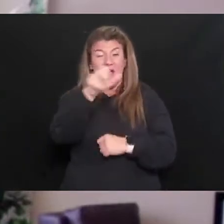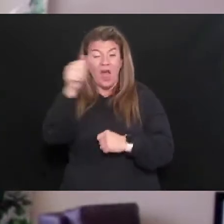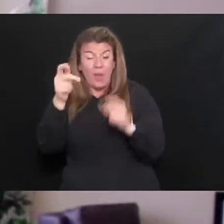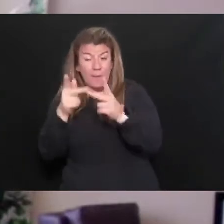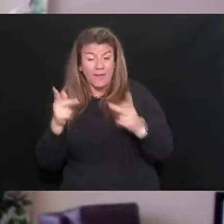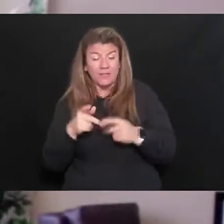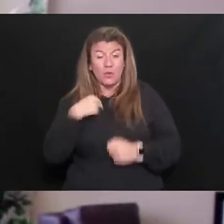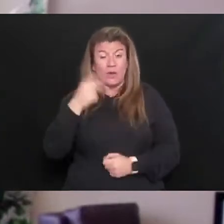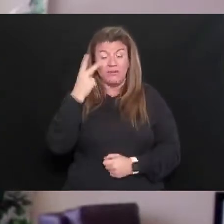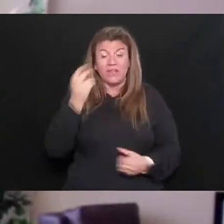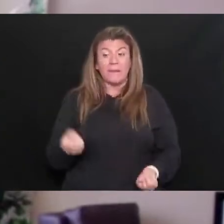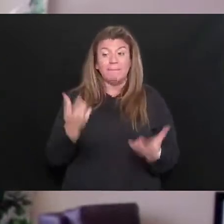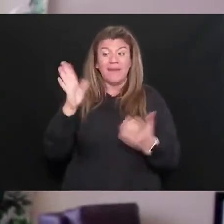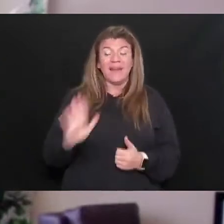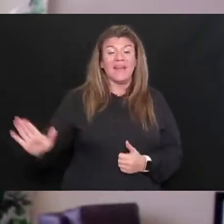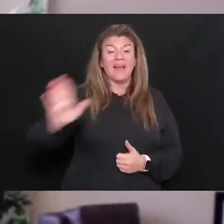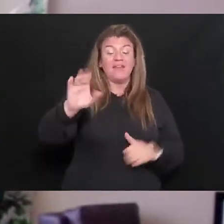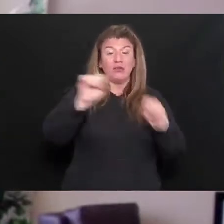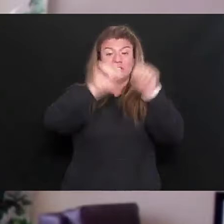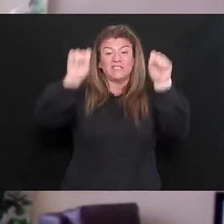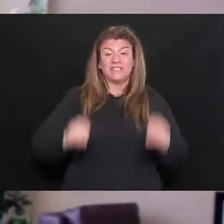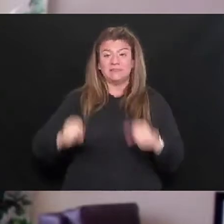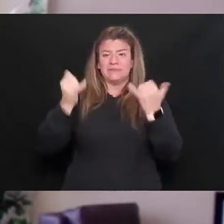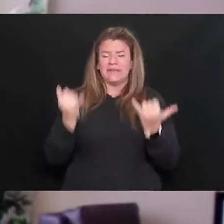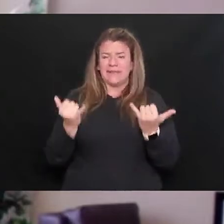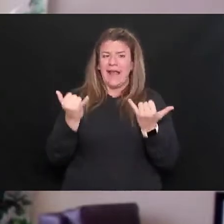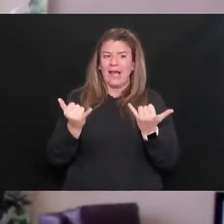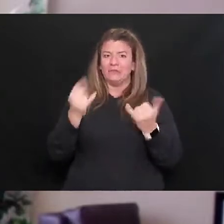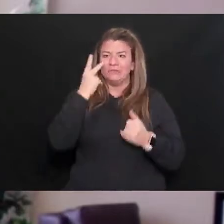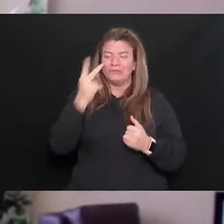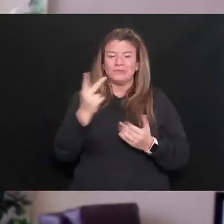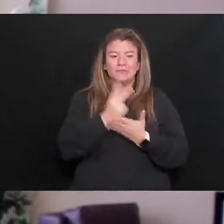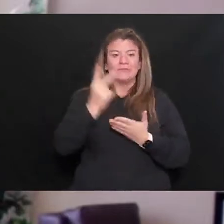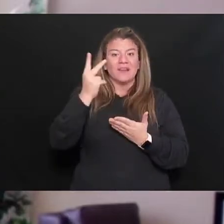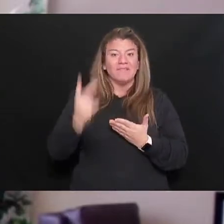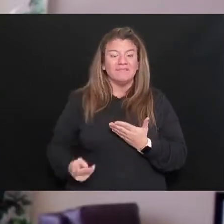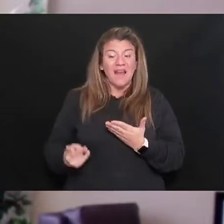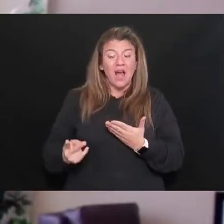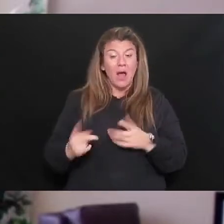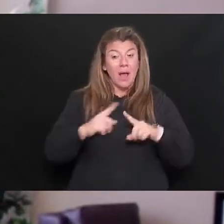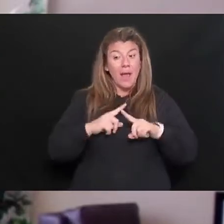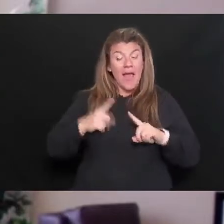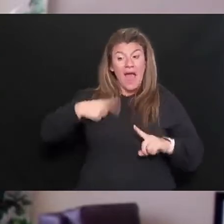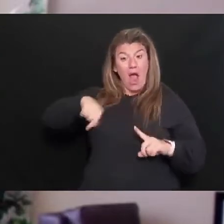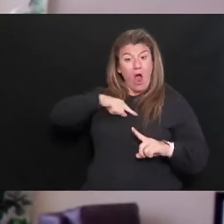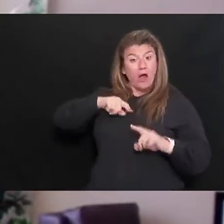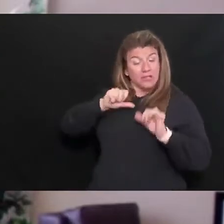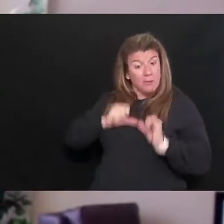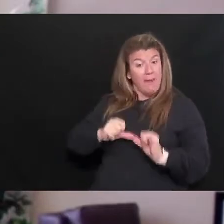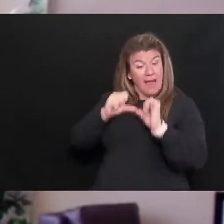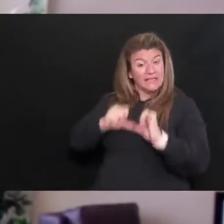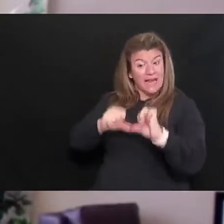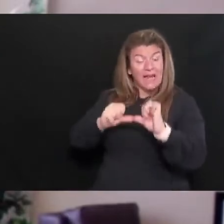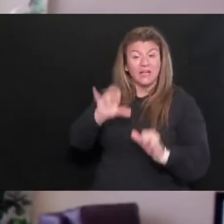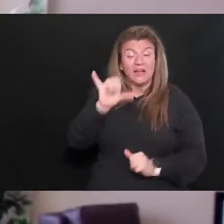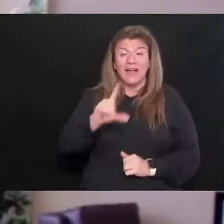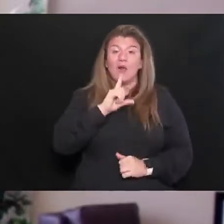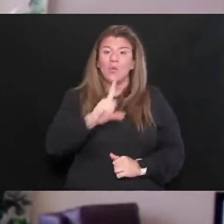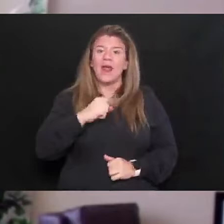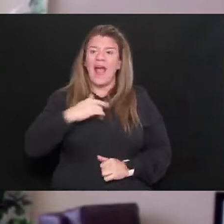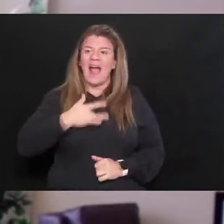of their systems are starting to fail, and ours have maintained, which I think is really to the credit of the